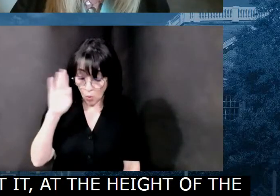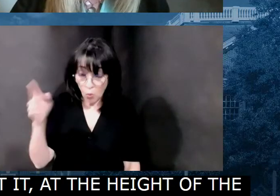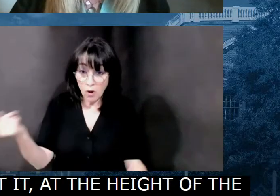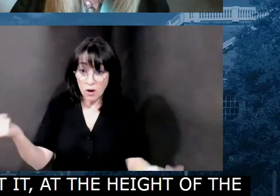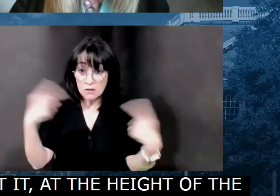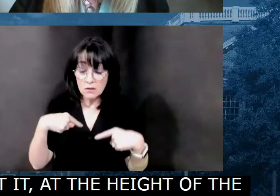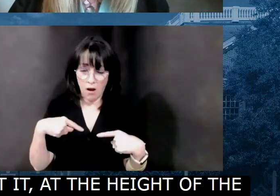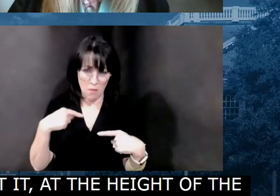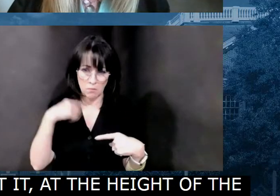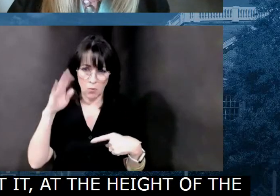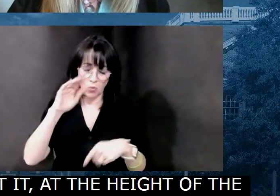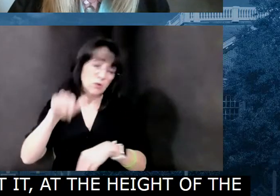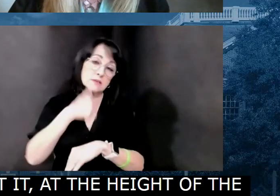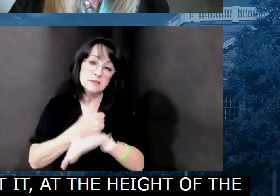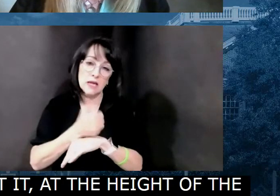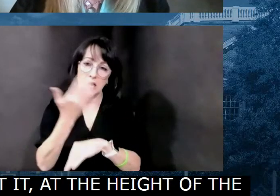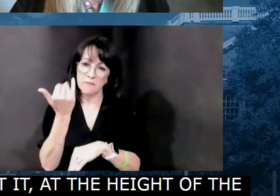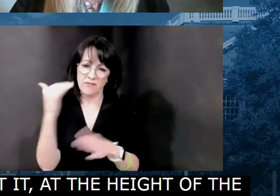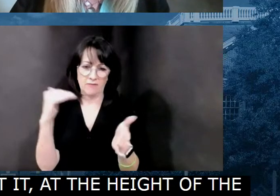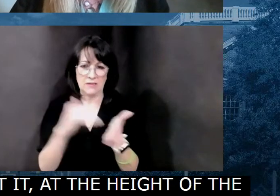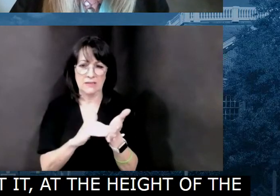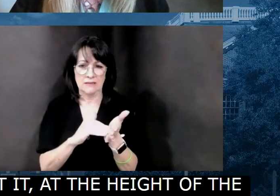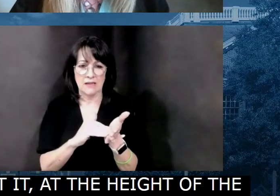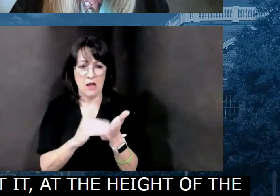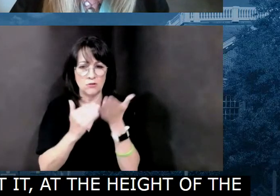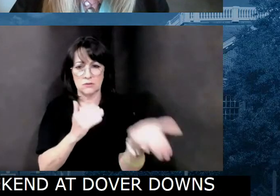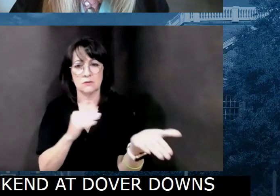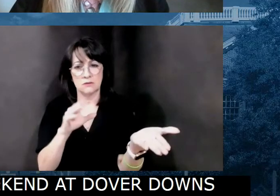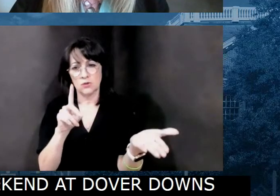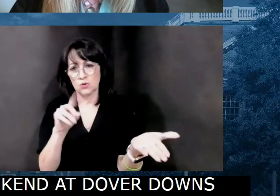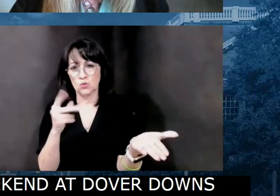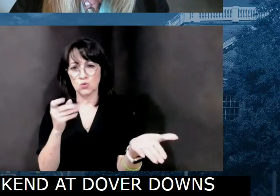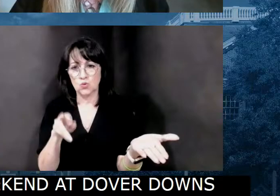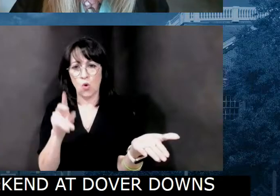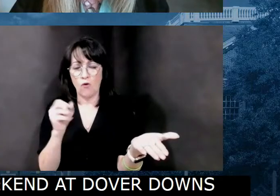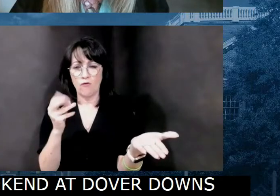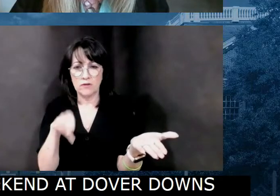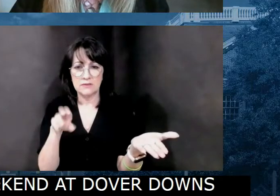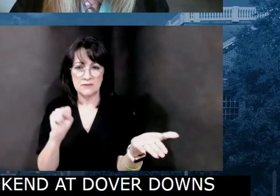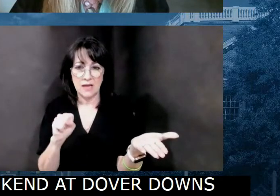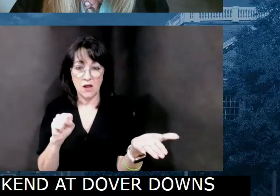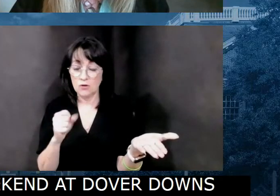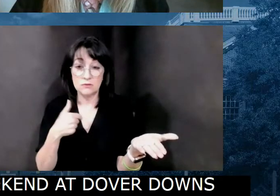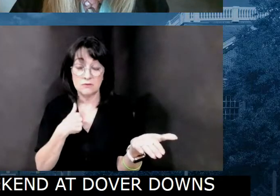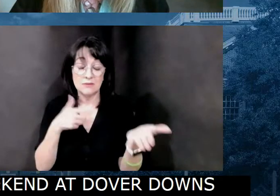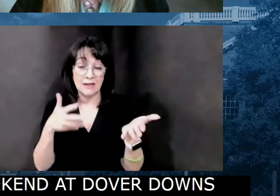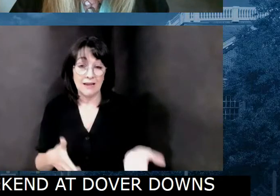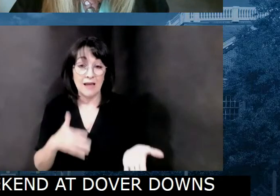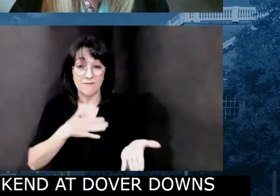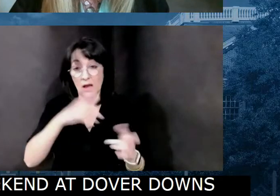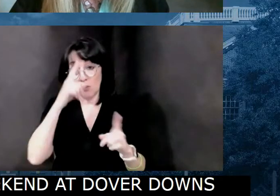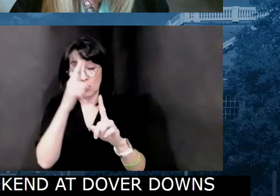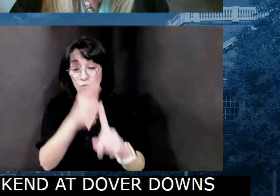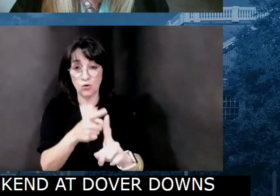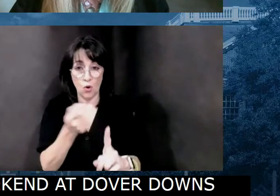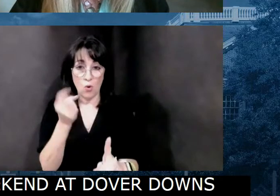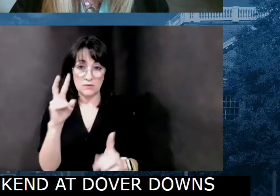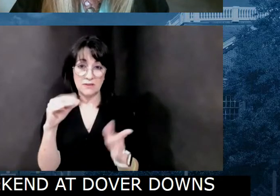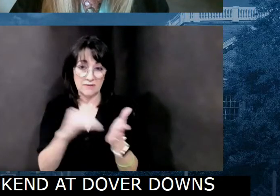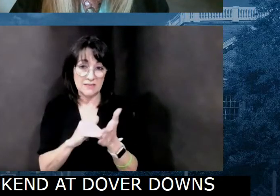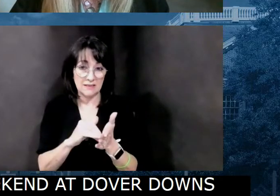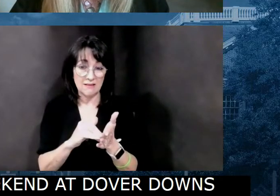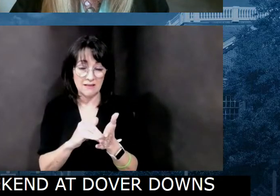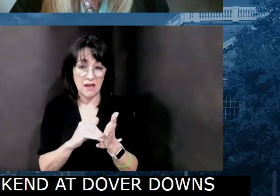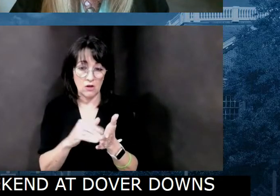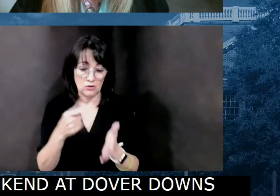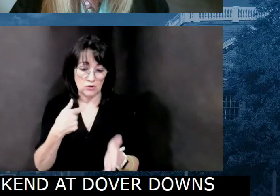need just short of 17,000 to meet our 70% goal currently. So that